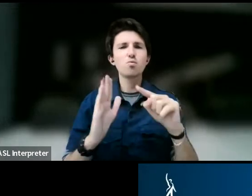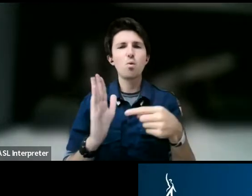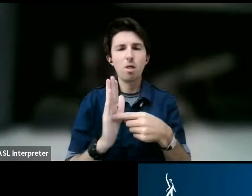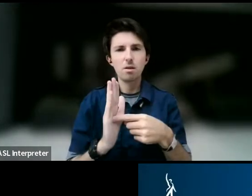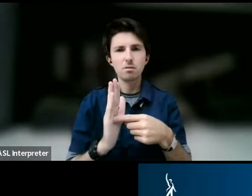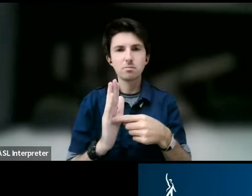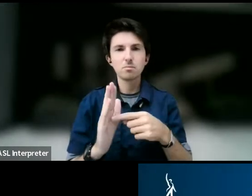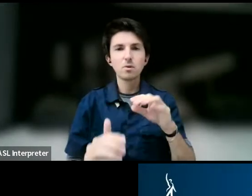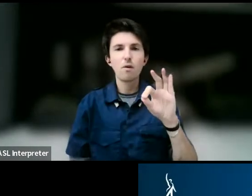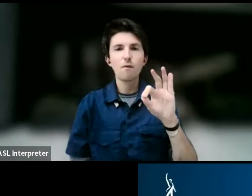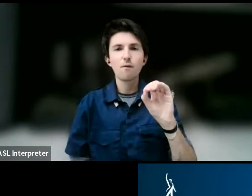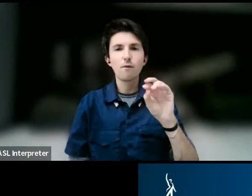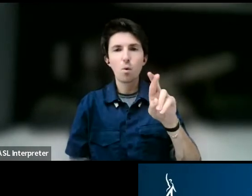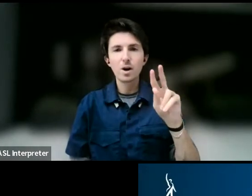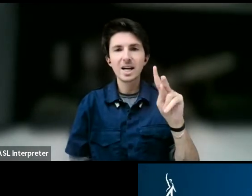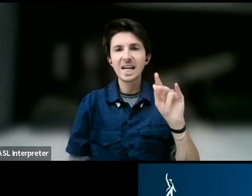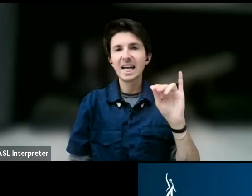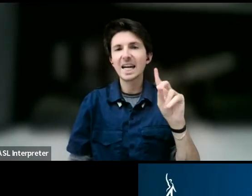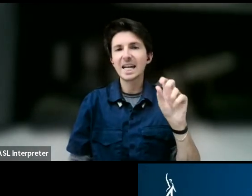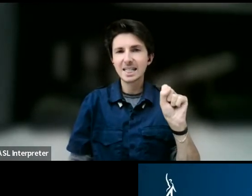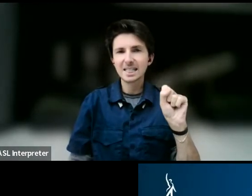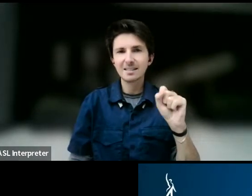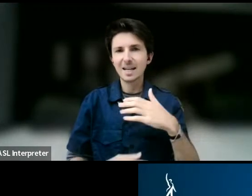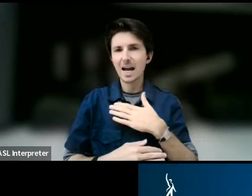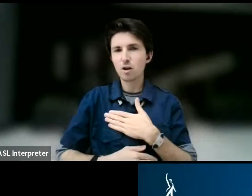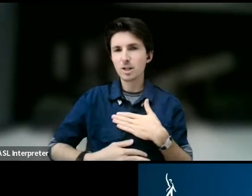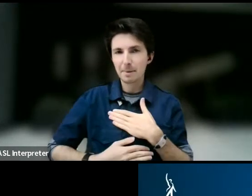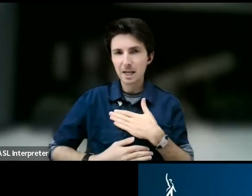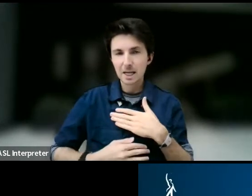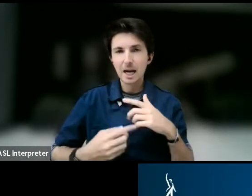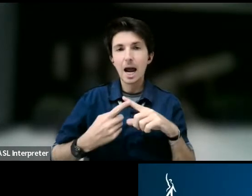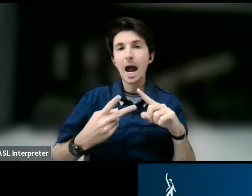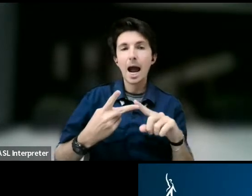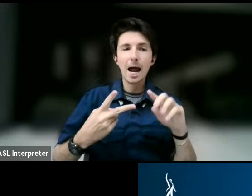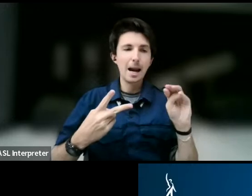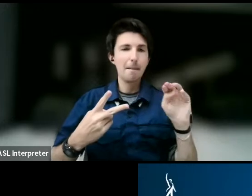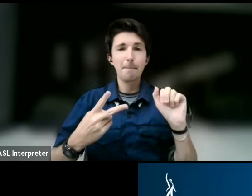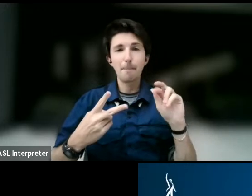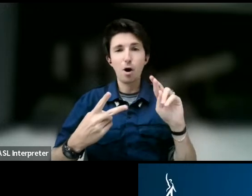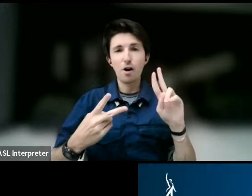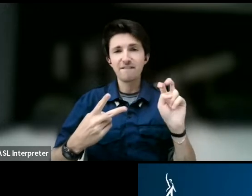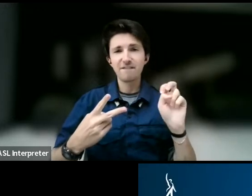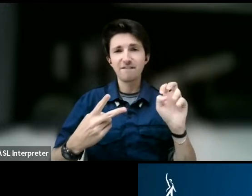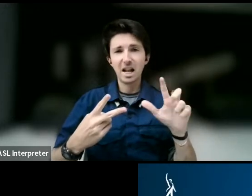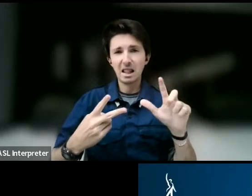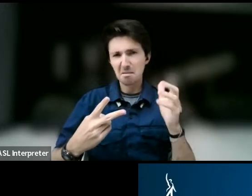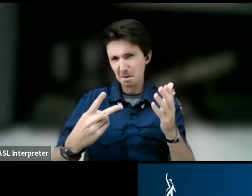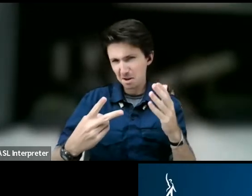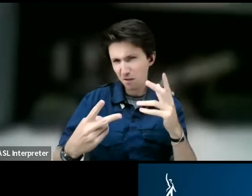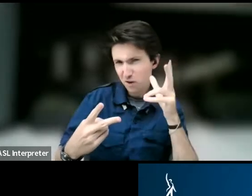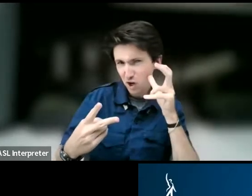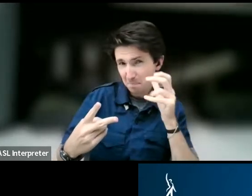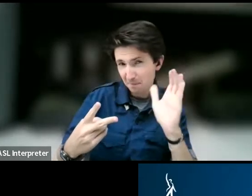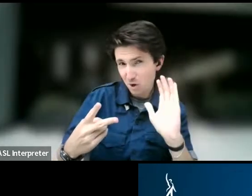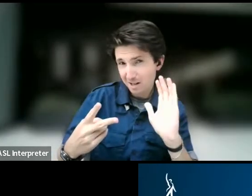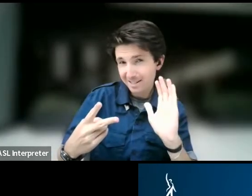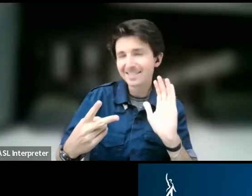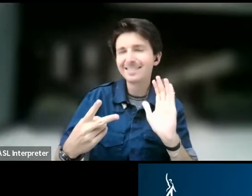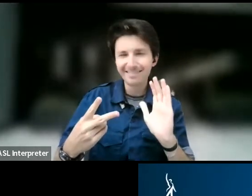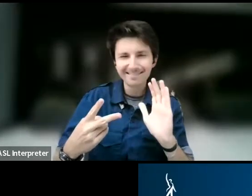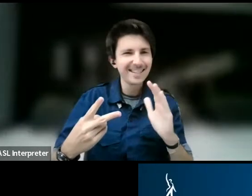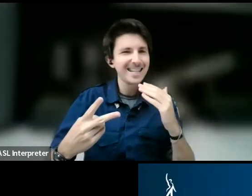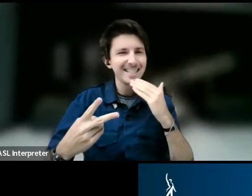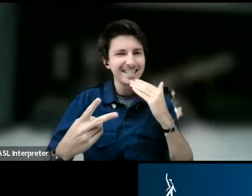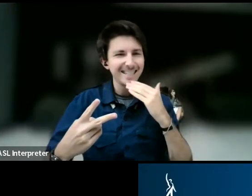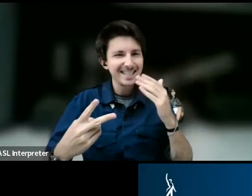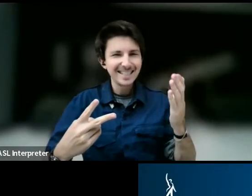Entertainment and a little company you might have heard of, Marvel, Inc. Stephanie, thank you for being here. Let's buckle up